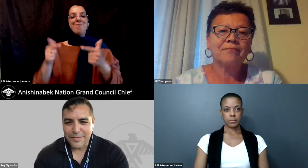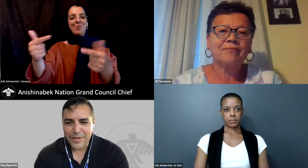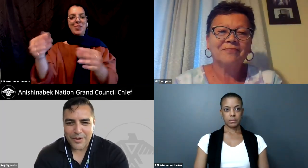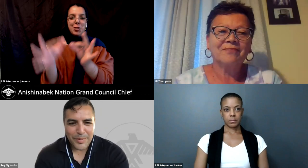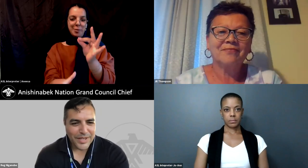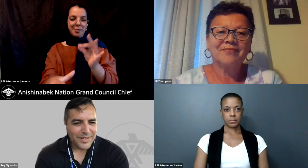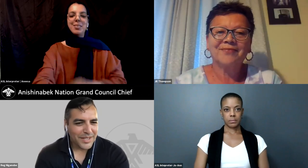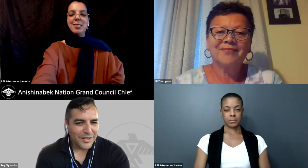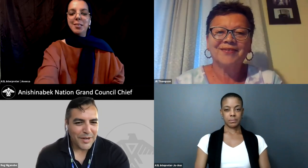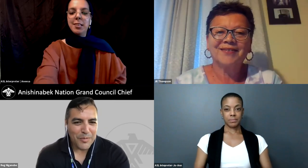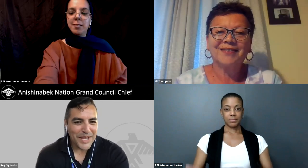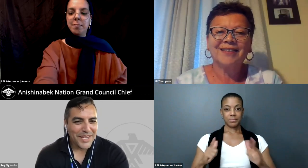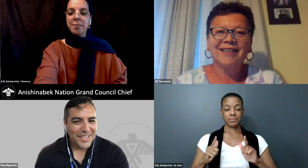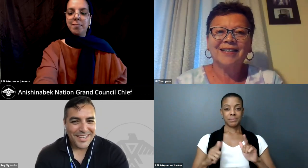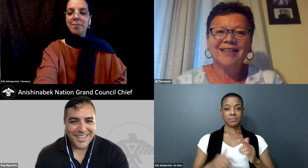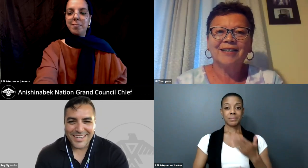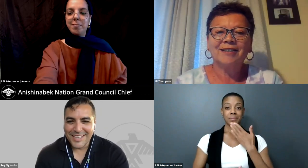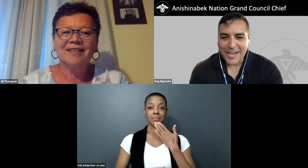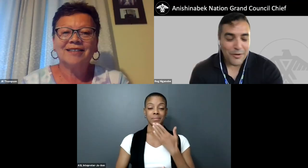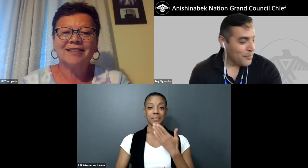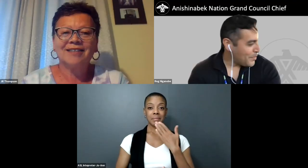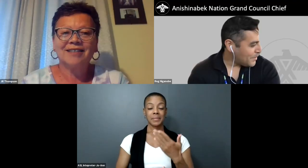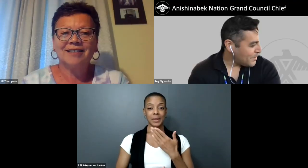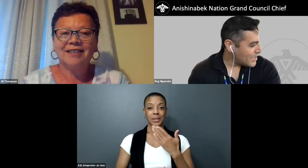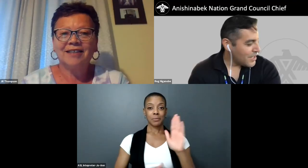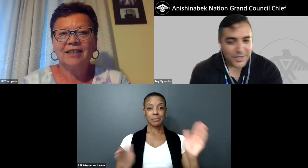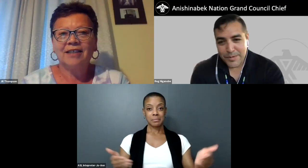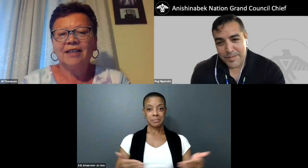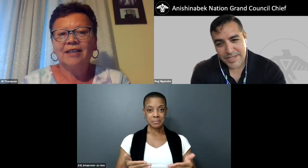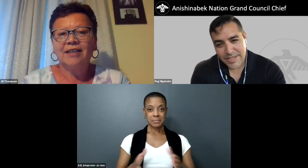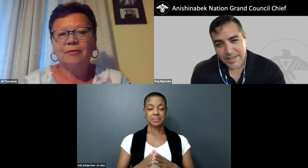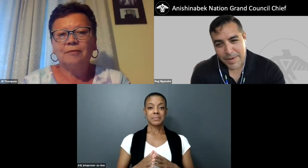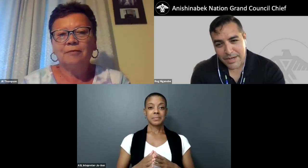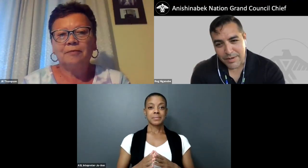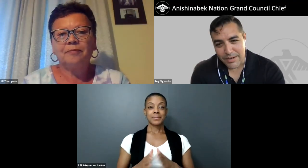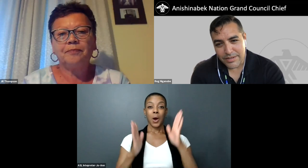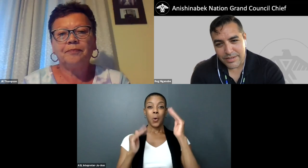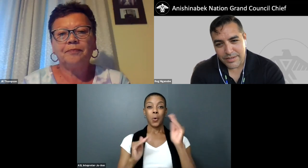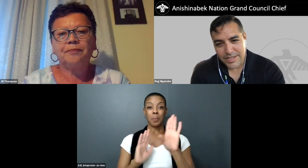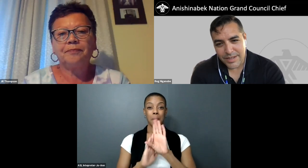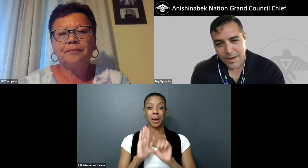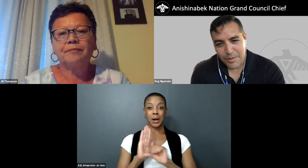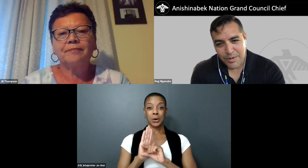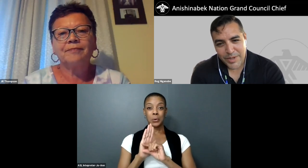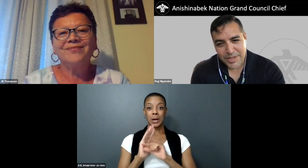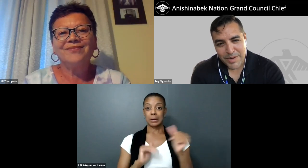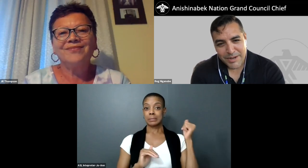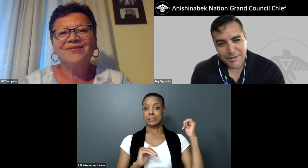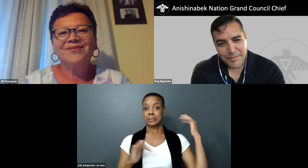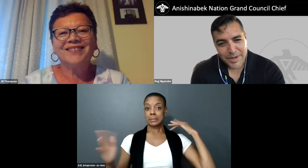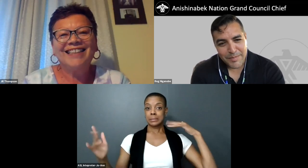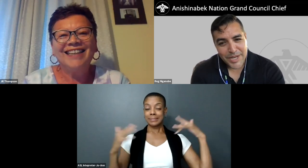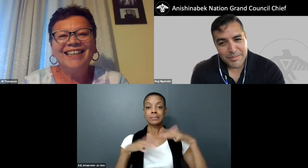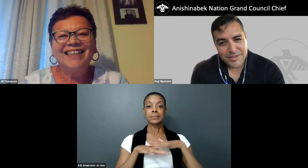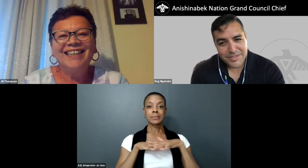Thank you for that opening. Great opening. I hope it's not too busy in the background. So there is a lawnmower going in the